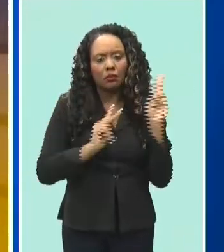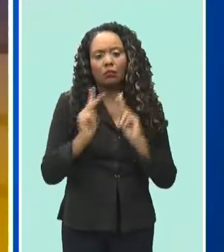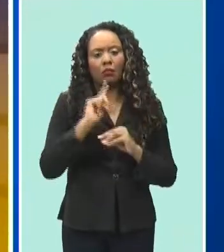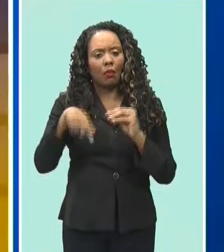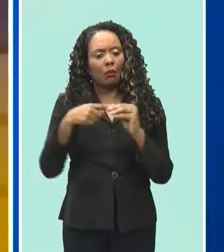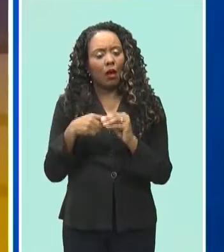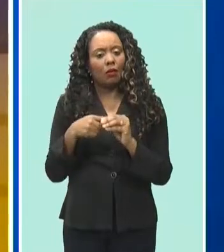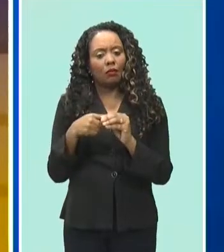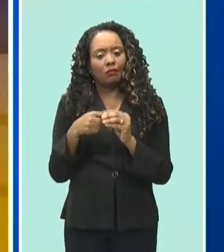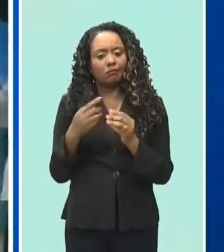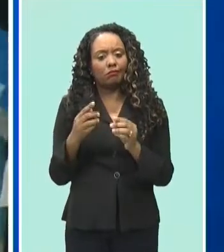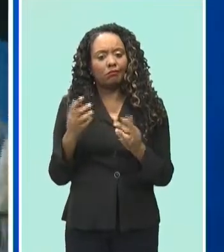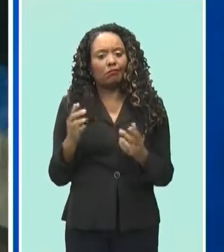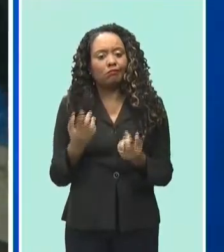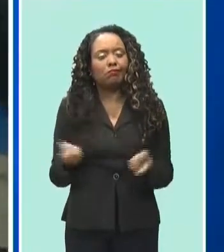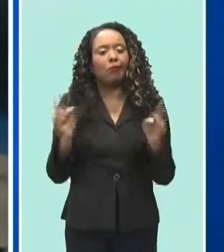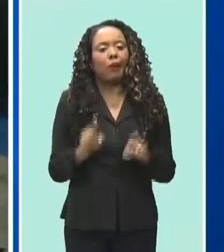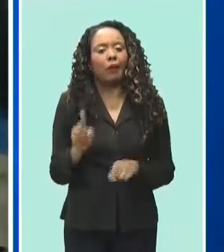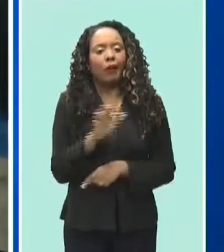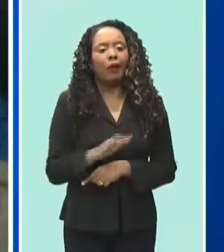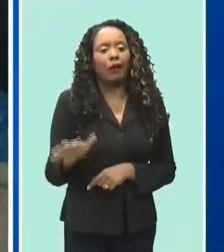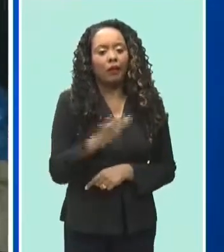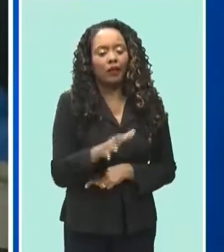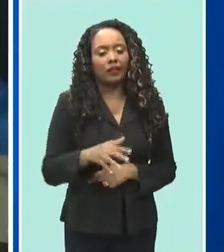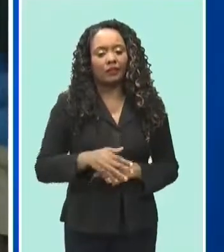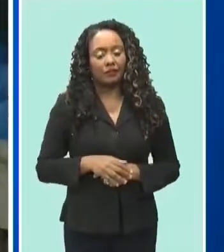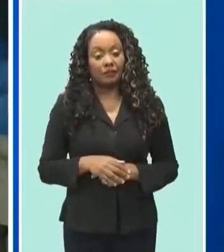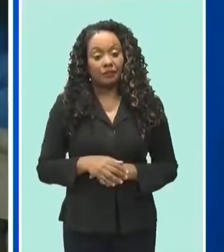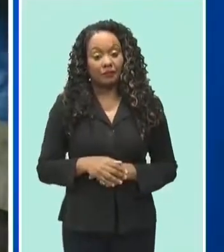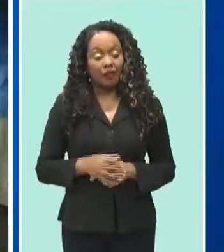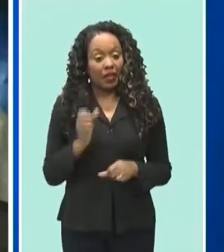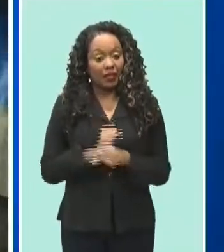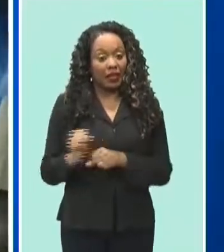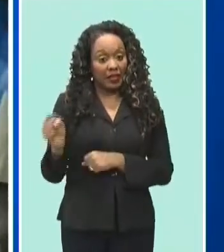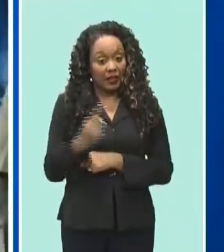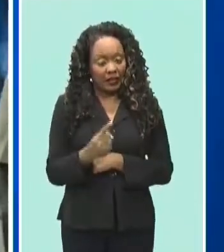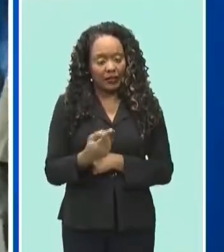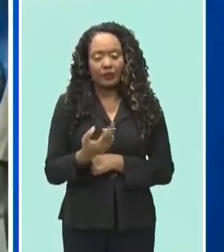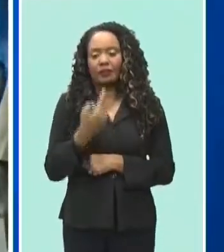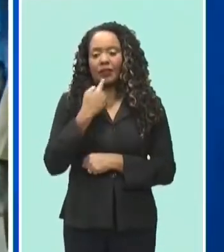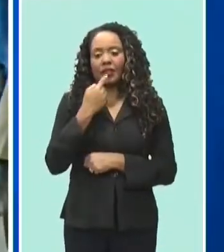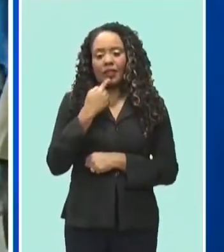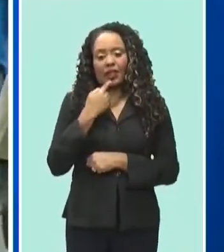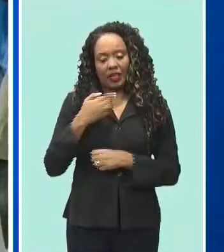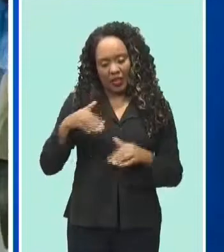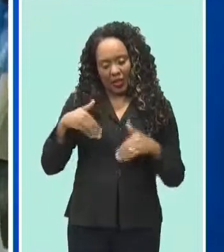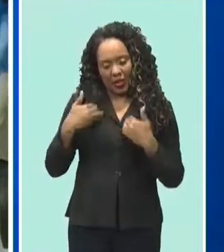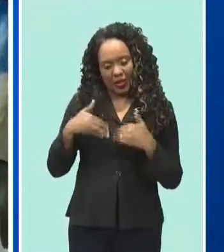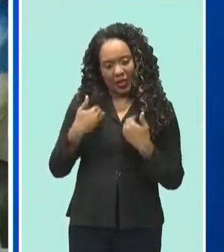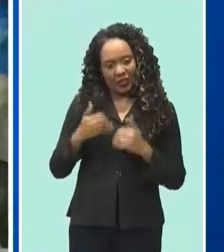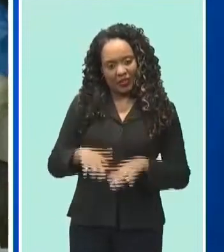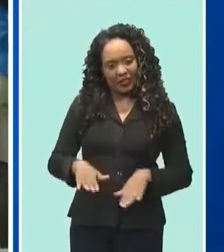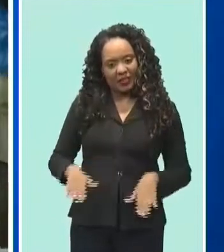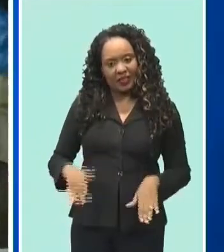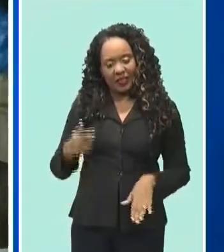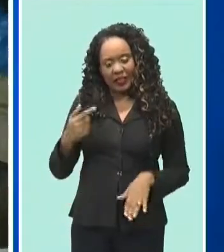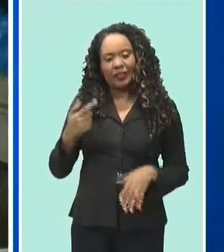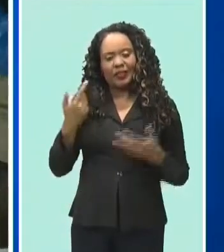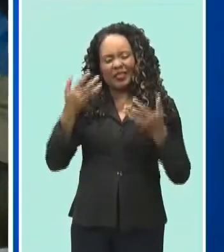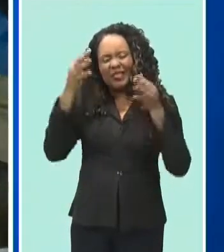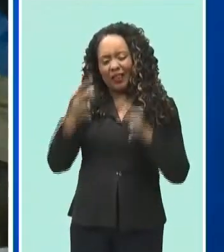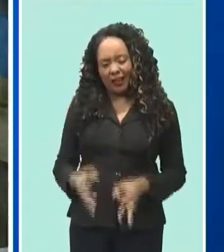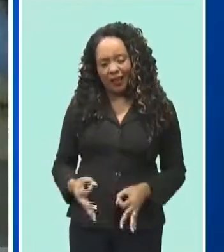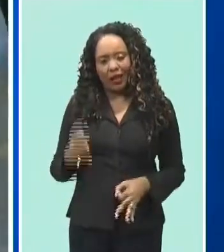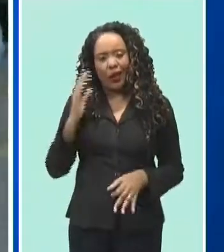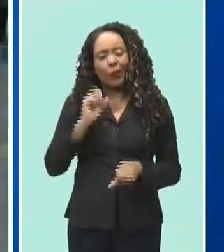may be happening around them. With regards to next year, he says the concept for the juniors has already been decided and he started to